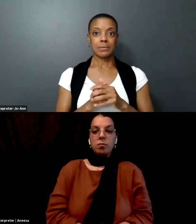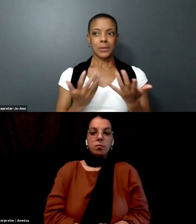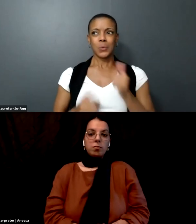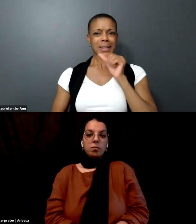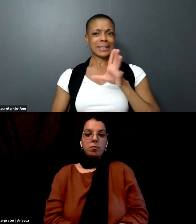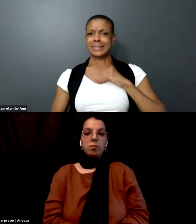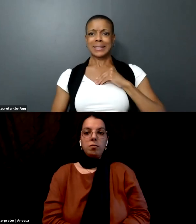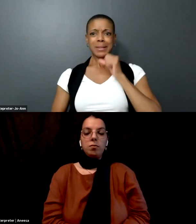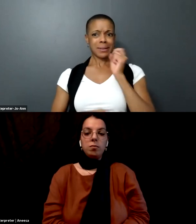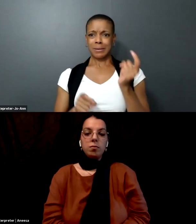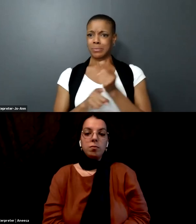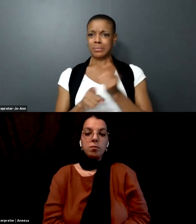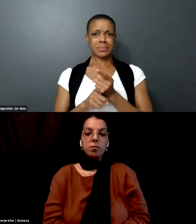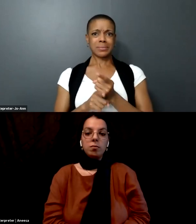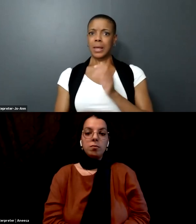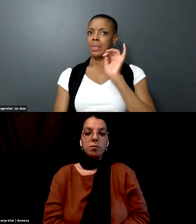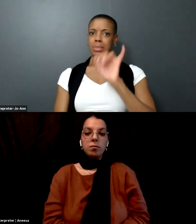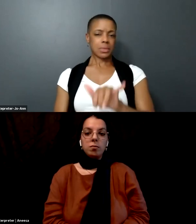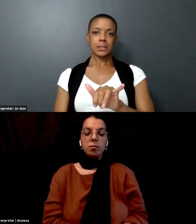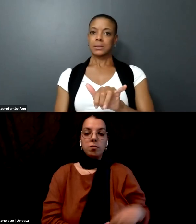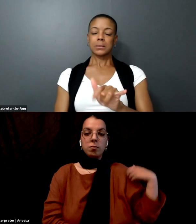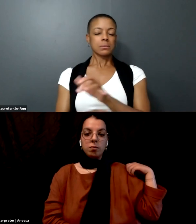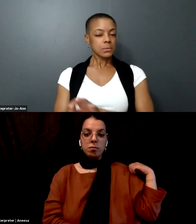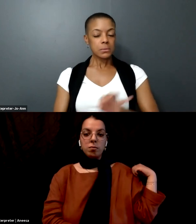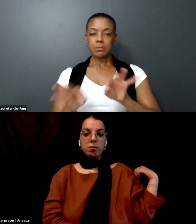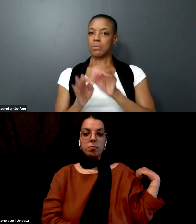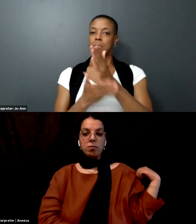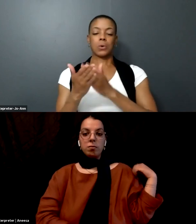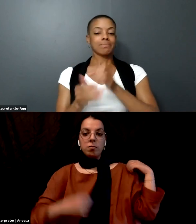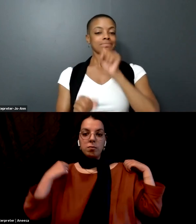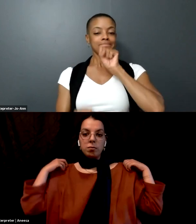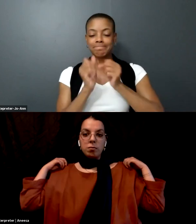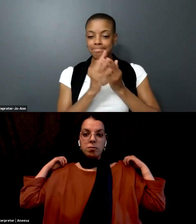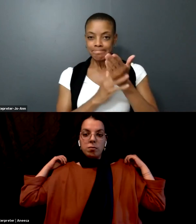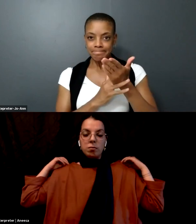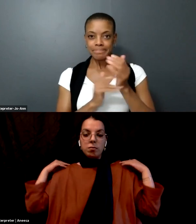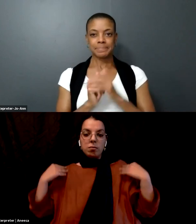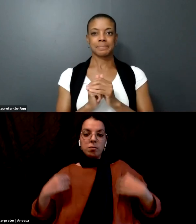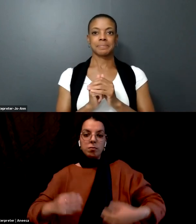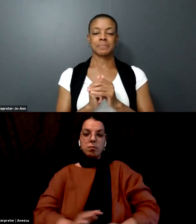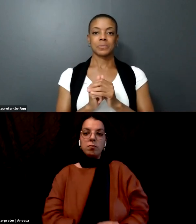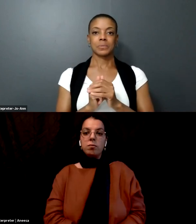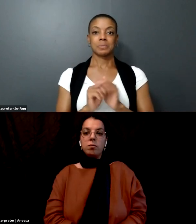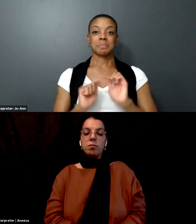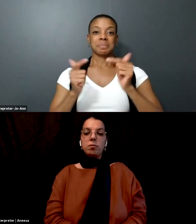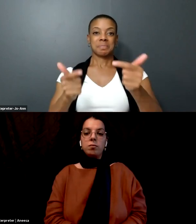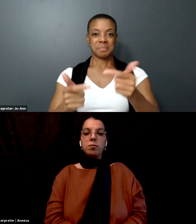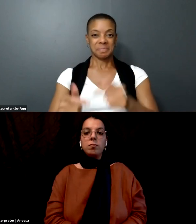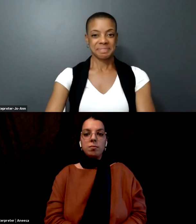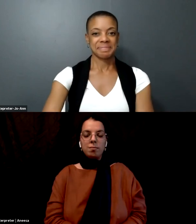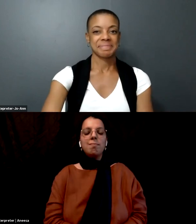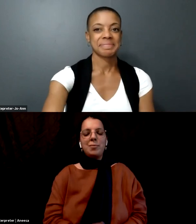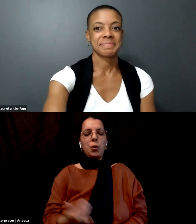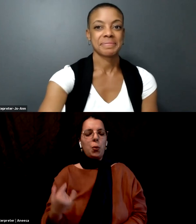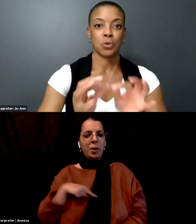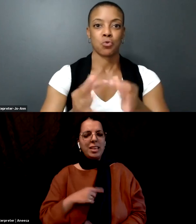should be. And I think that that's a significant part of resiliency. We are taking aggressive steps to restore harmony and